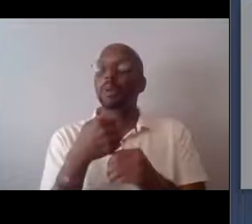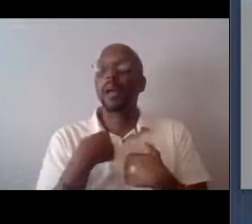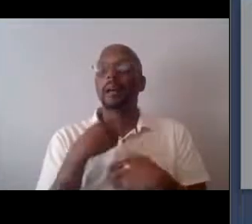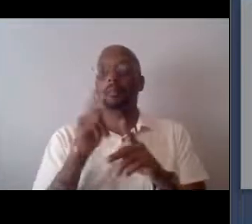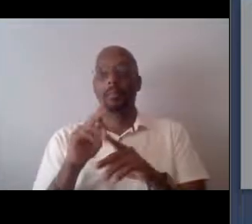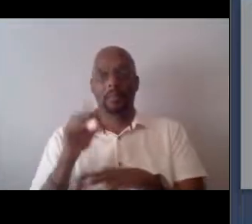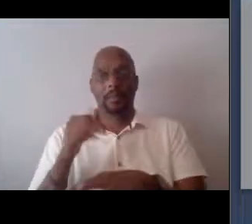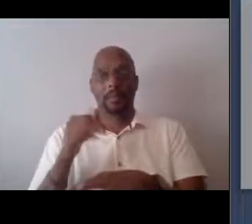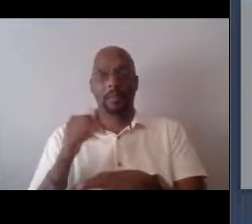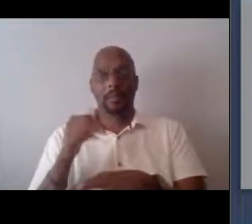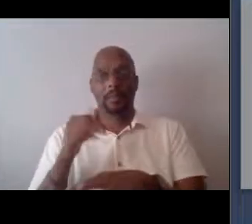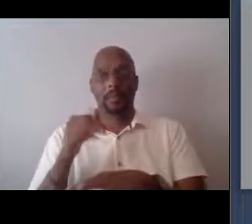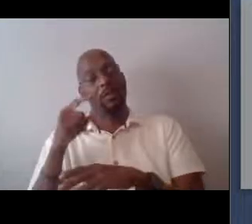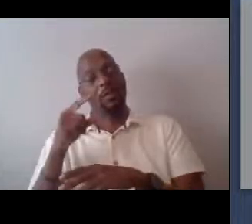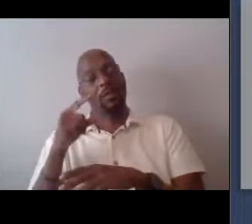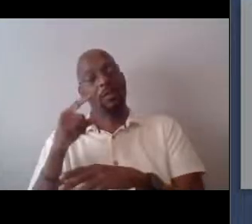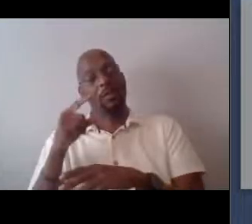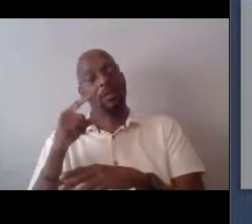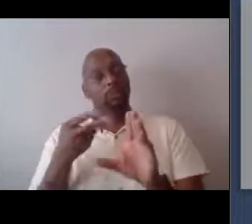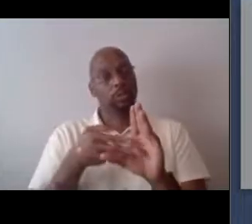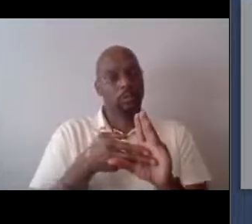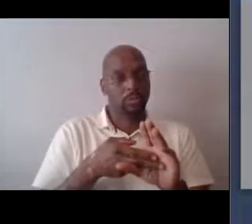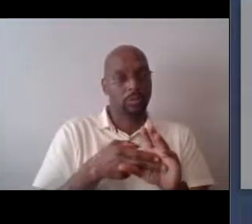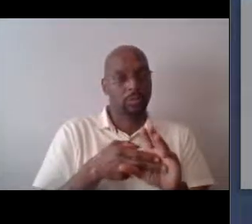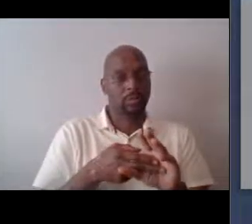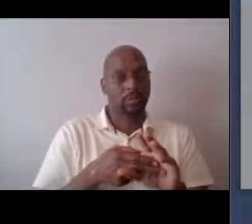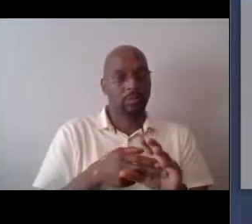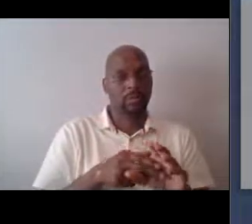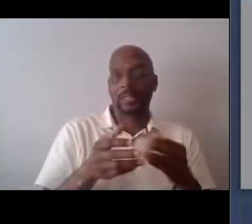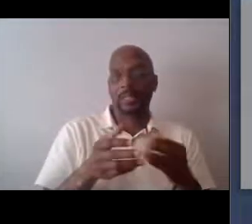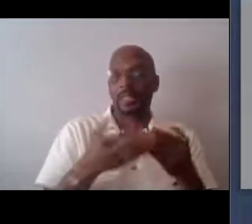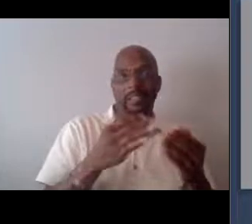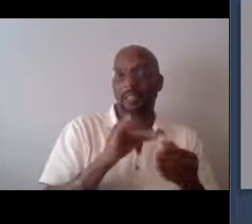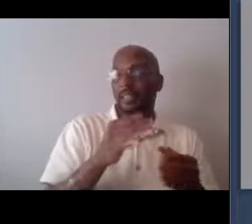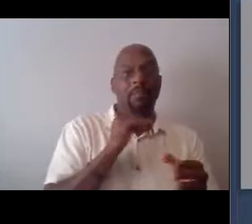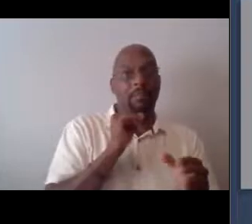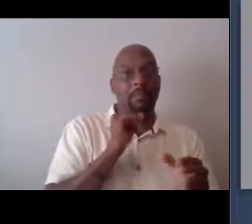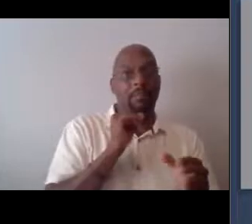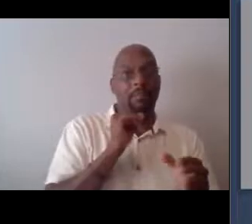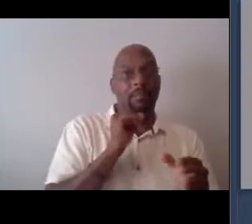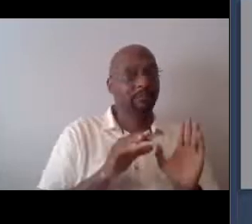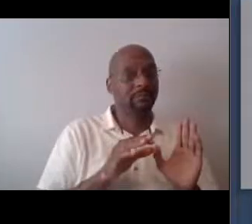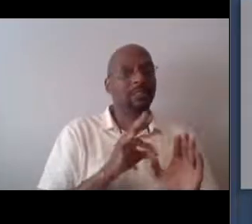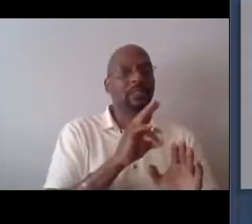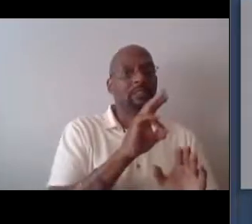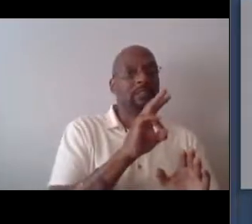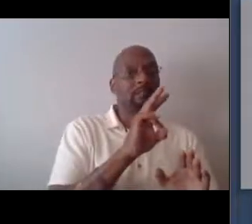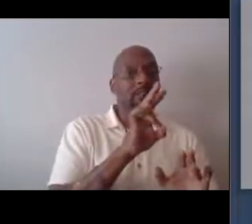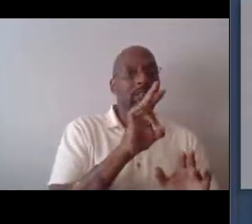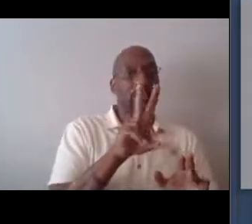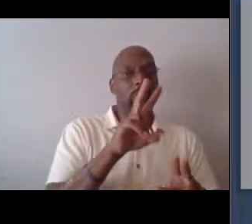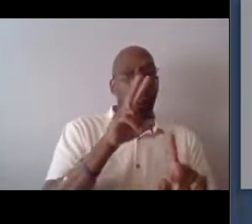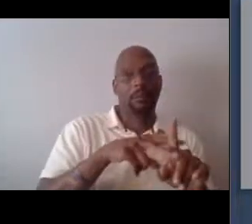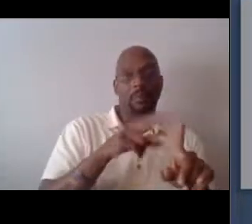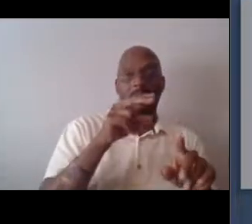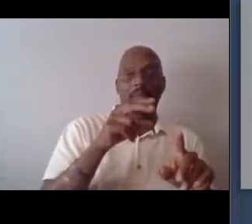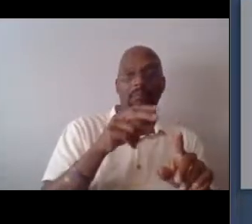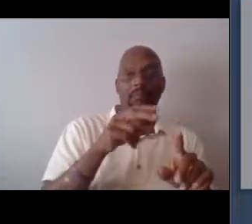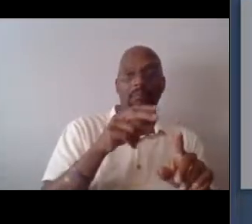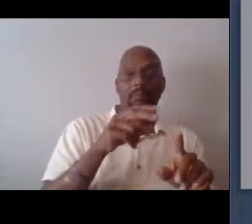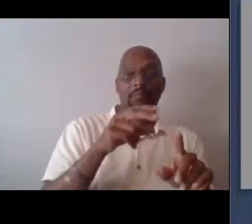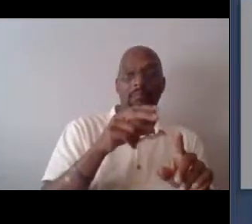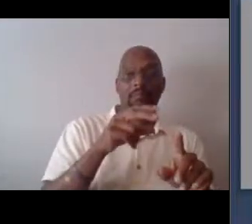And I commend you. This is not an easy job. 72 applications, trying to narrow down, who's going to represent